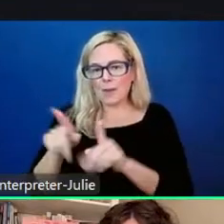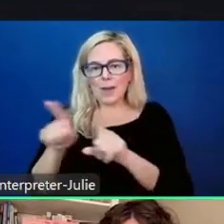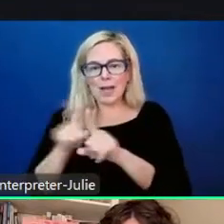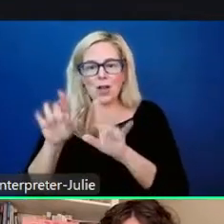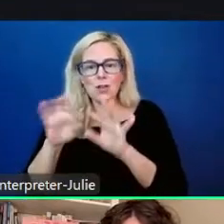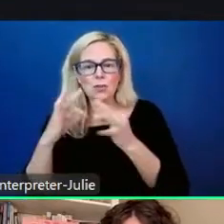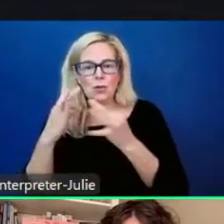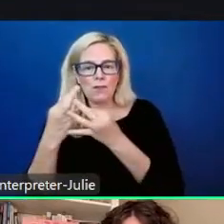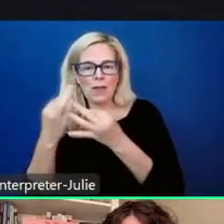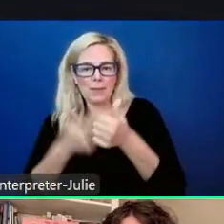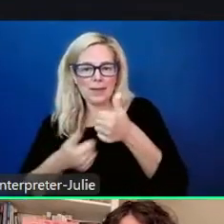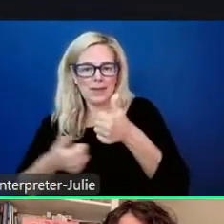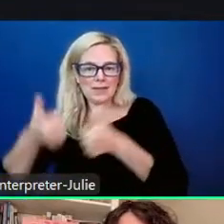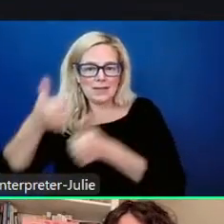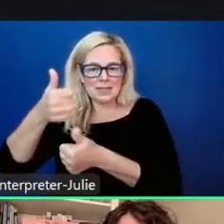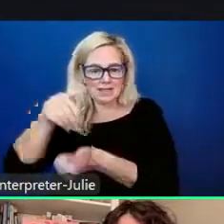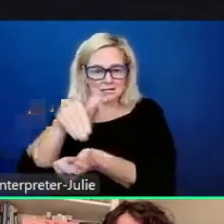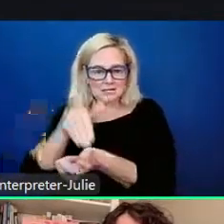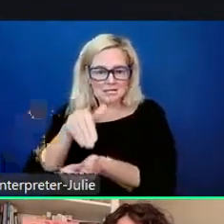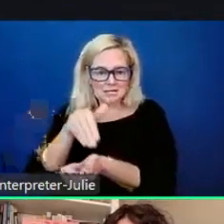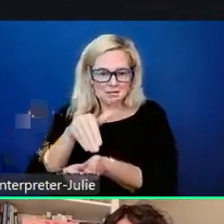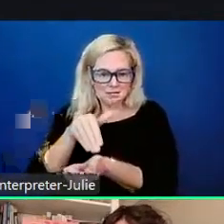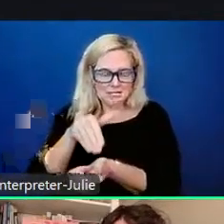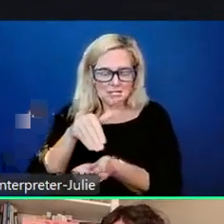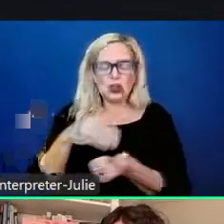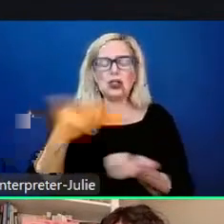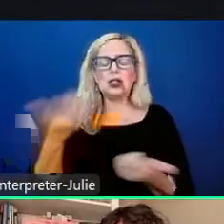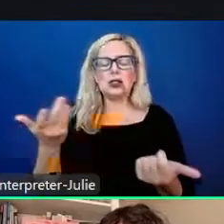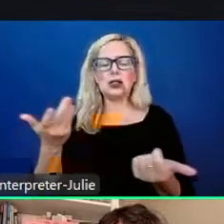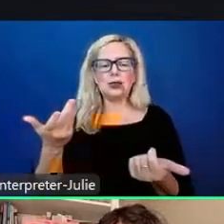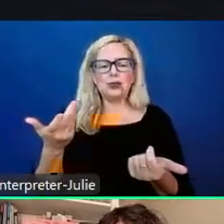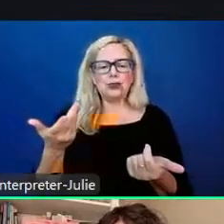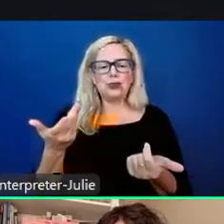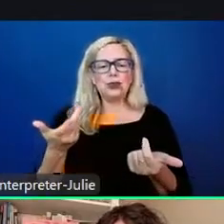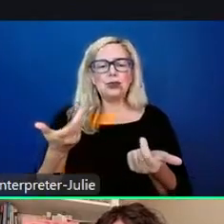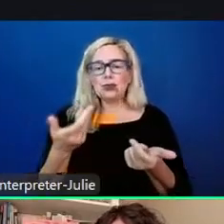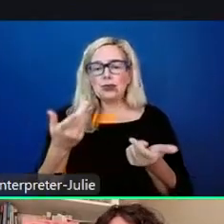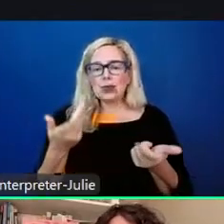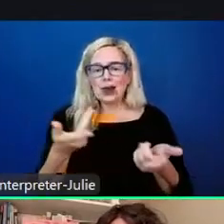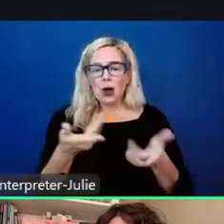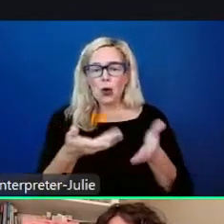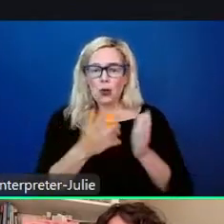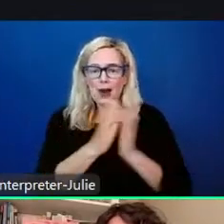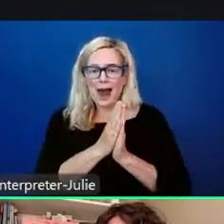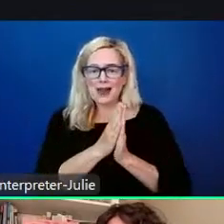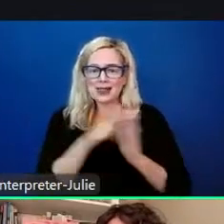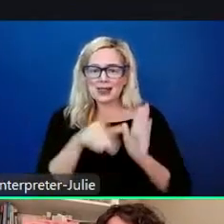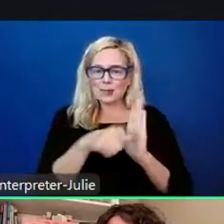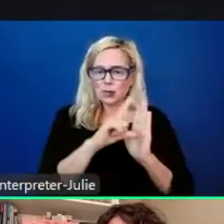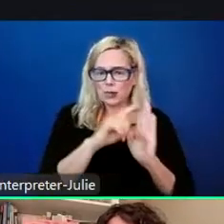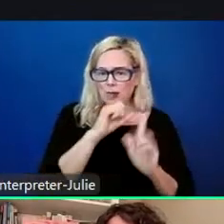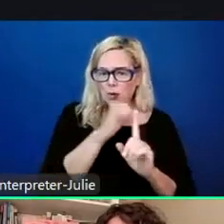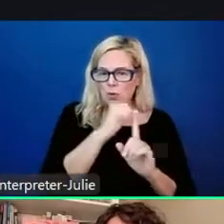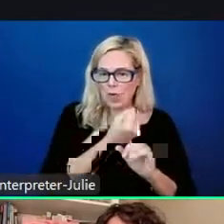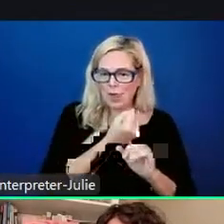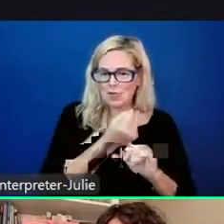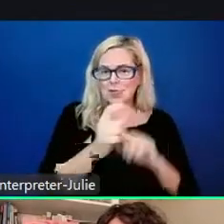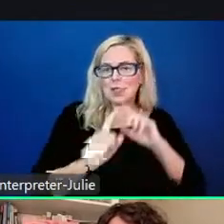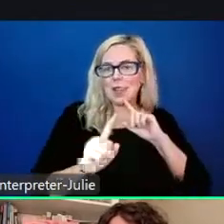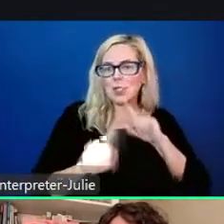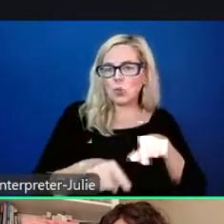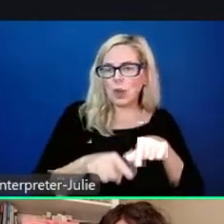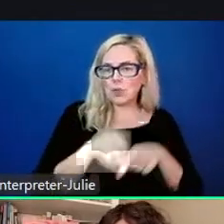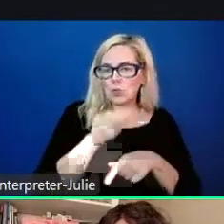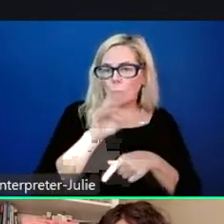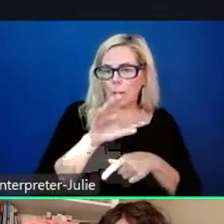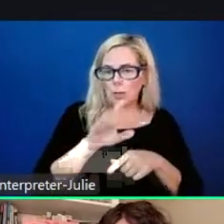Michigan. Respondents were asked to review a clinical case and then to answer multiple choice and free response